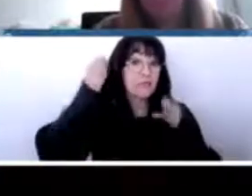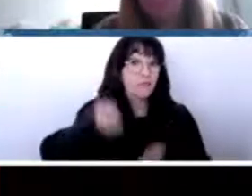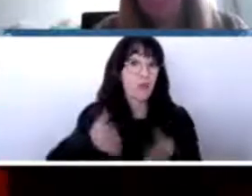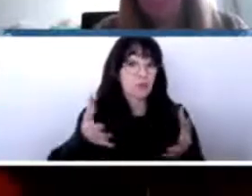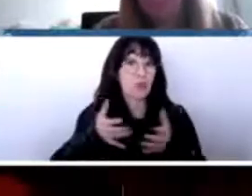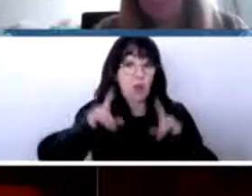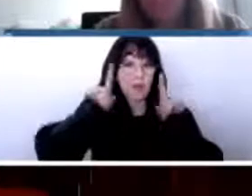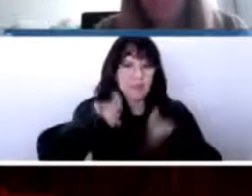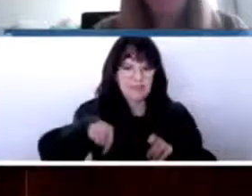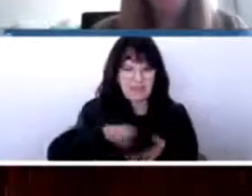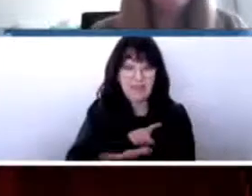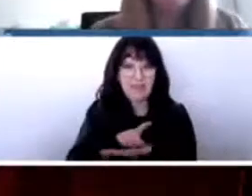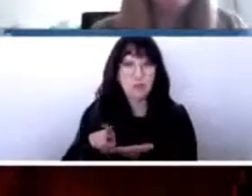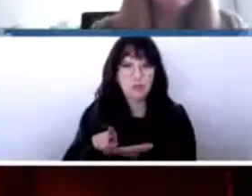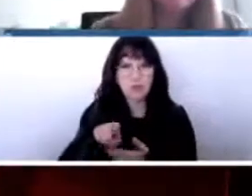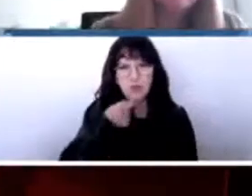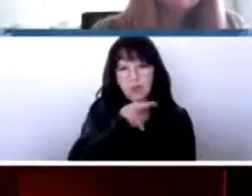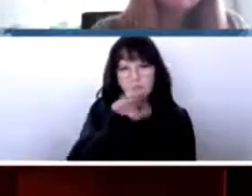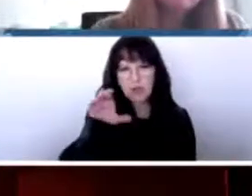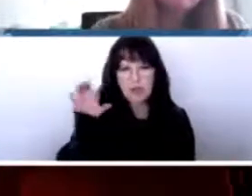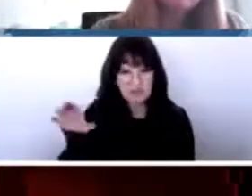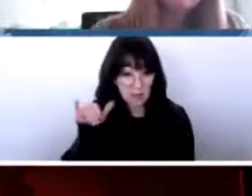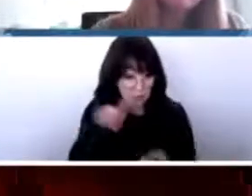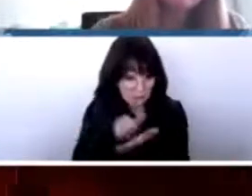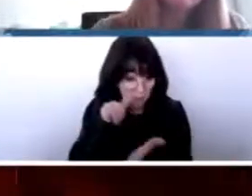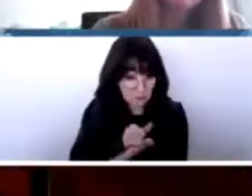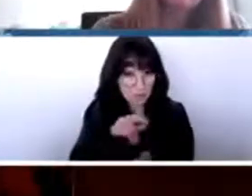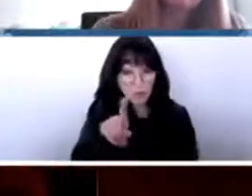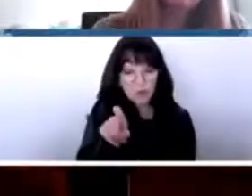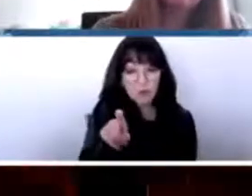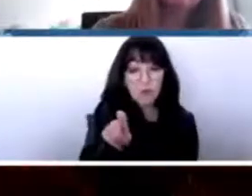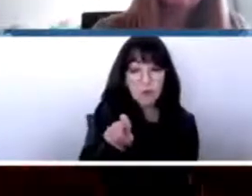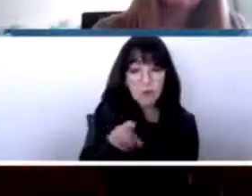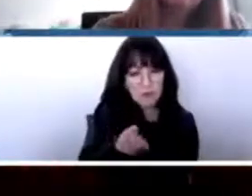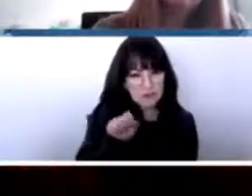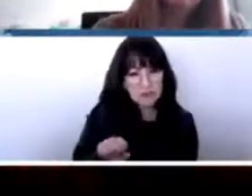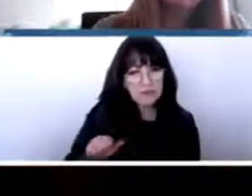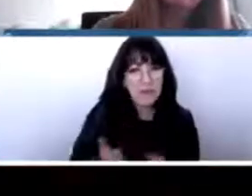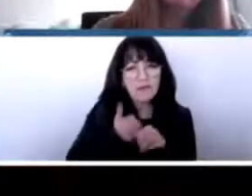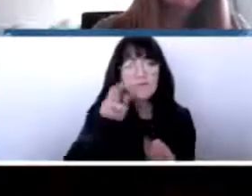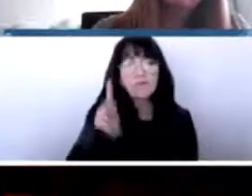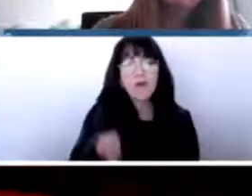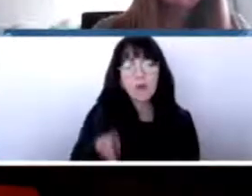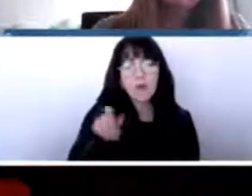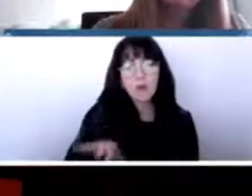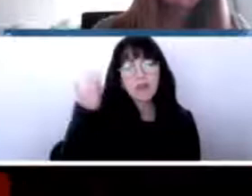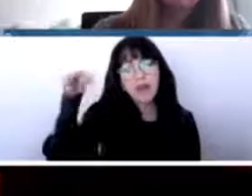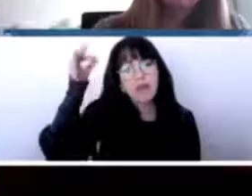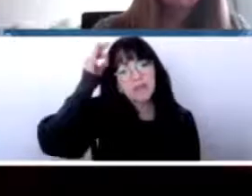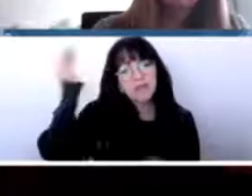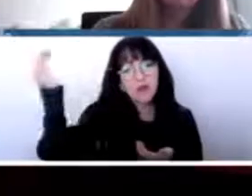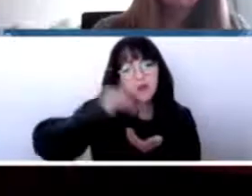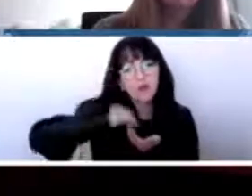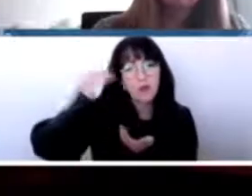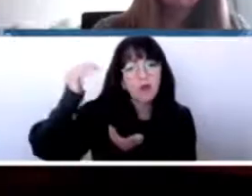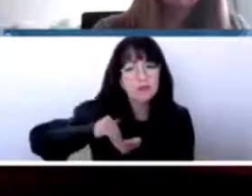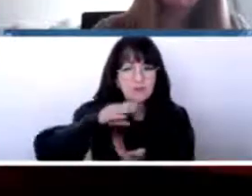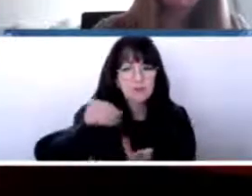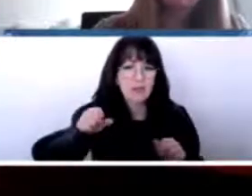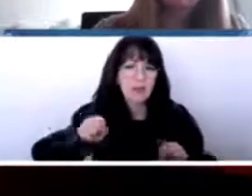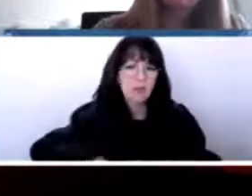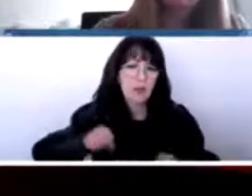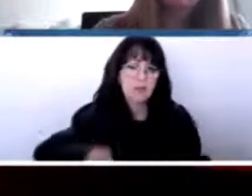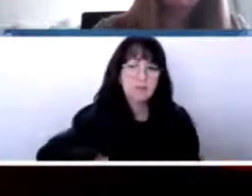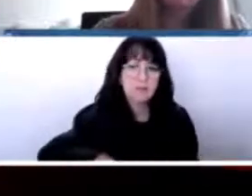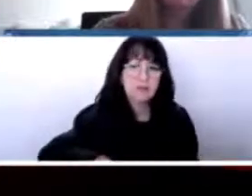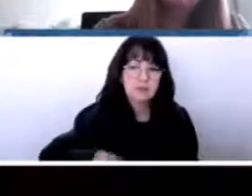it's basically impossible to do so. Can you just follow up on the federal partnership and the possibility of other